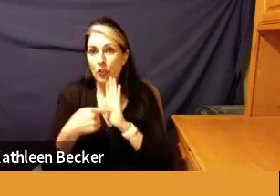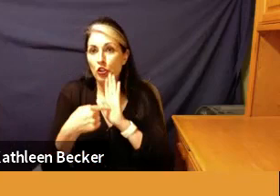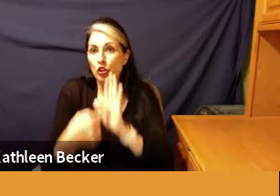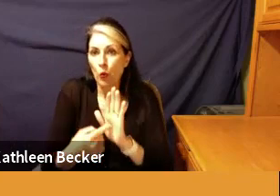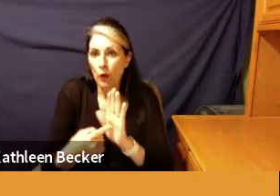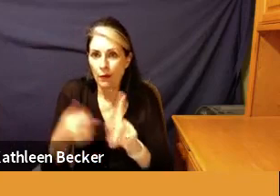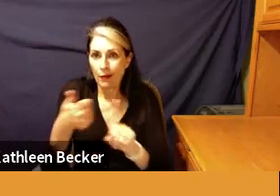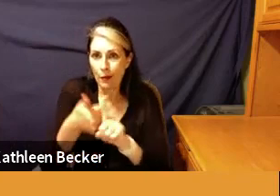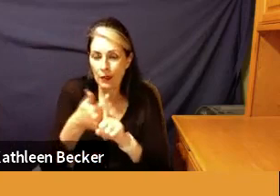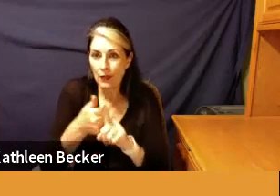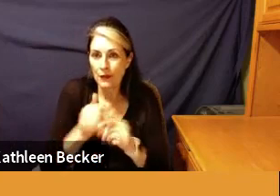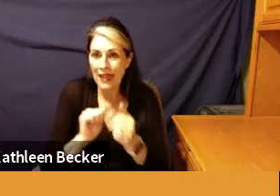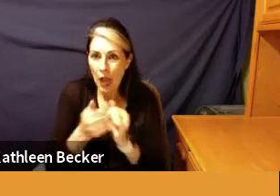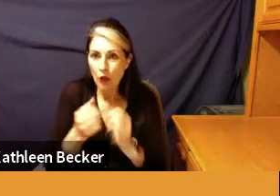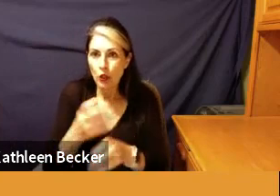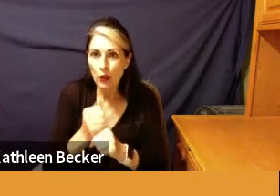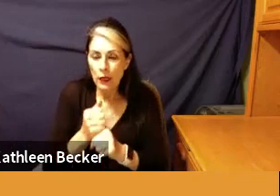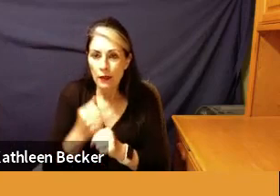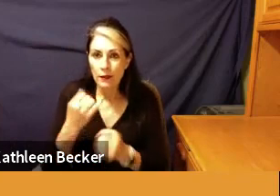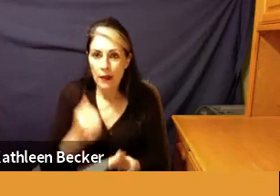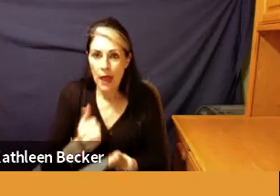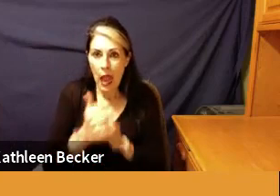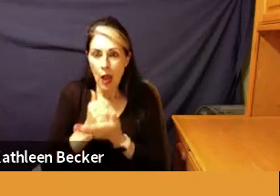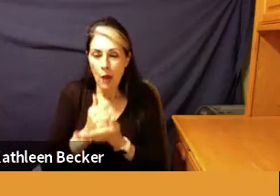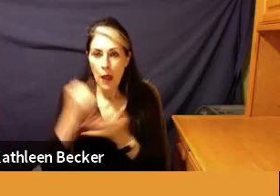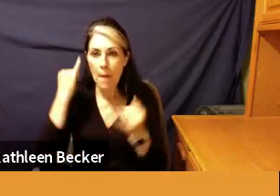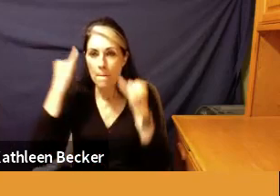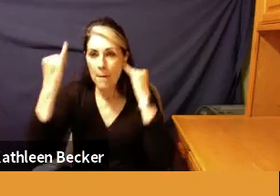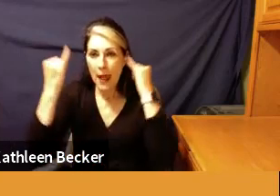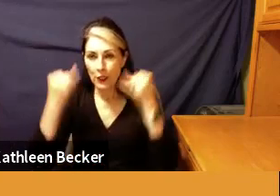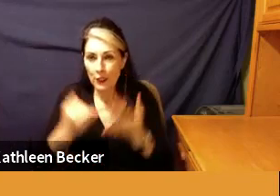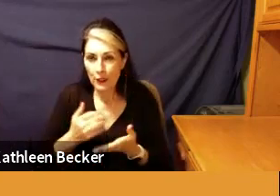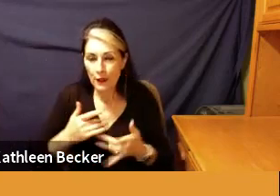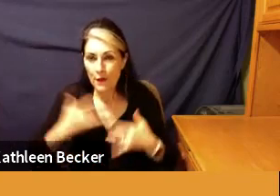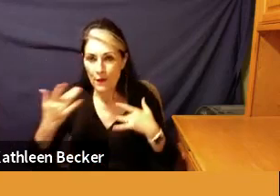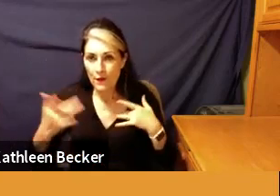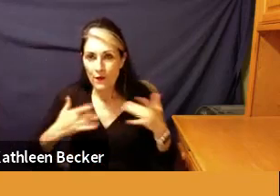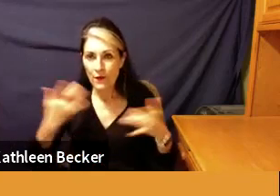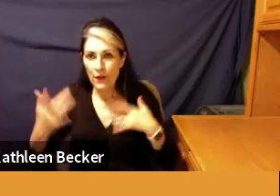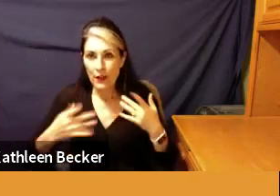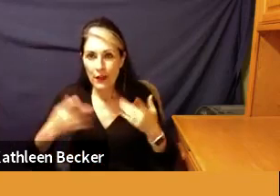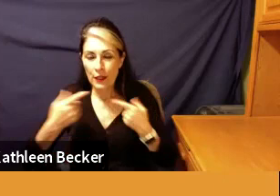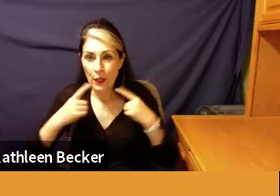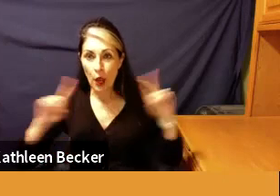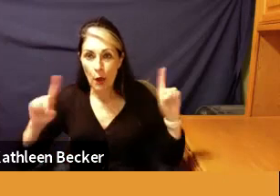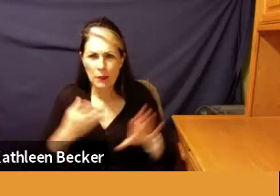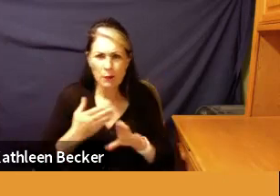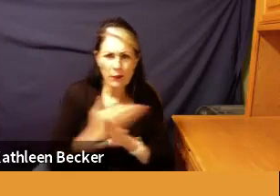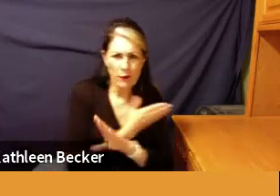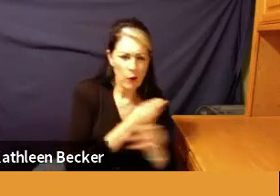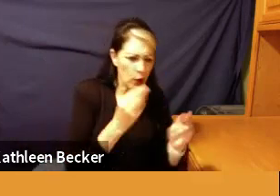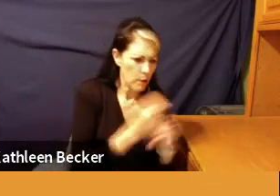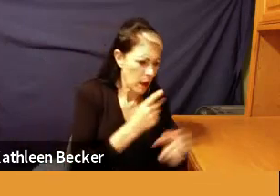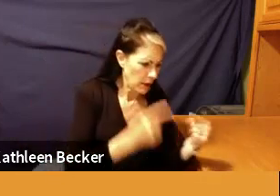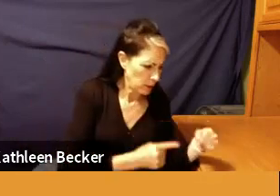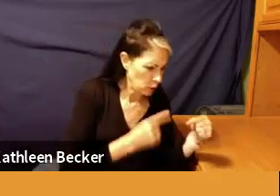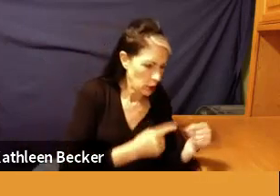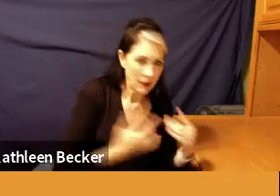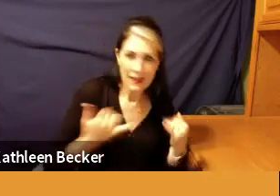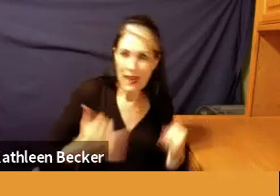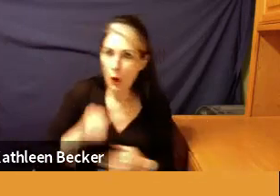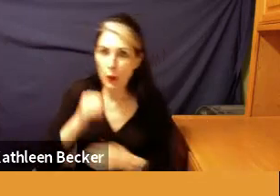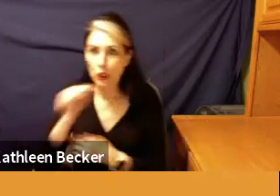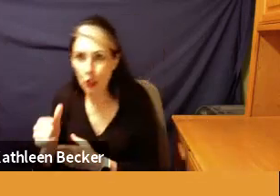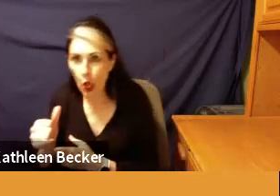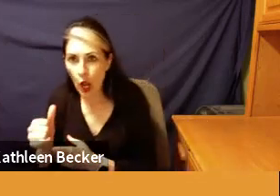help. I mean, imagine the feeling of accomplishment they have when they realize like math used to be hard for me and now it's not. And I was